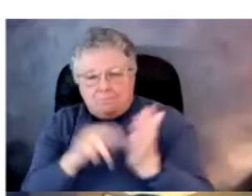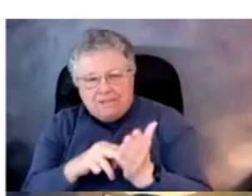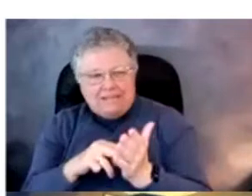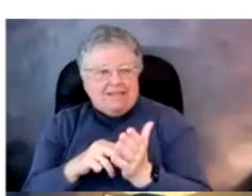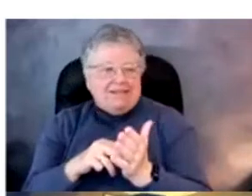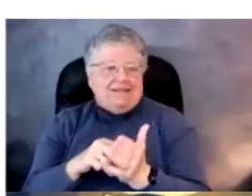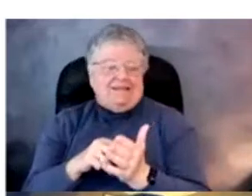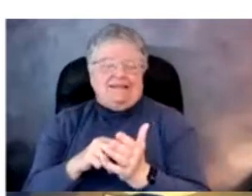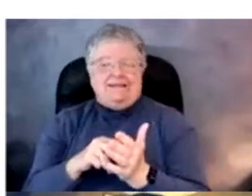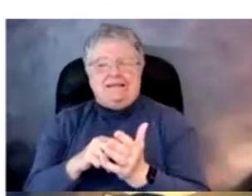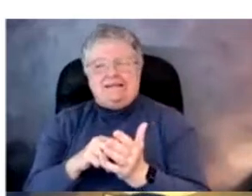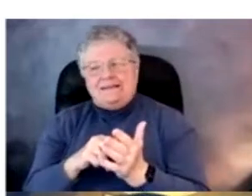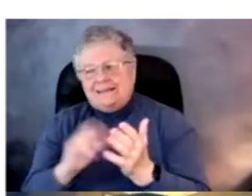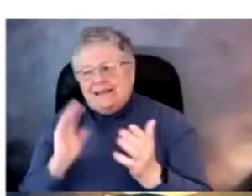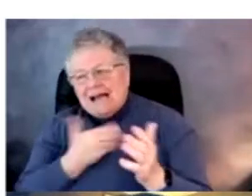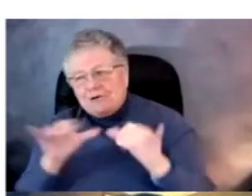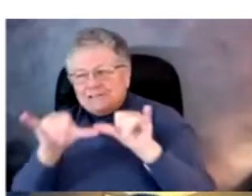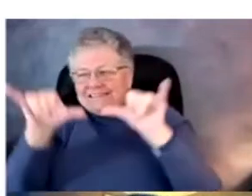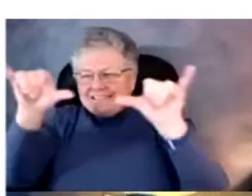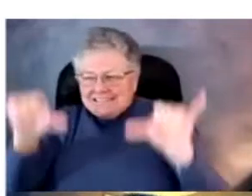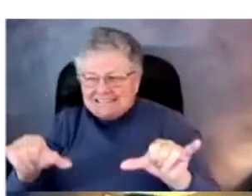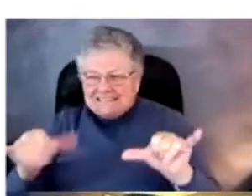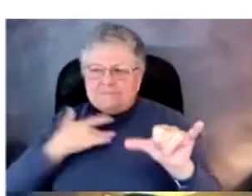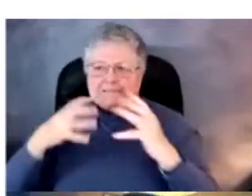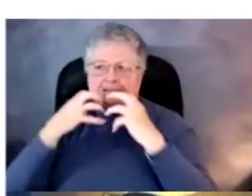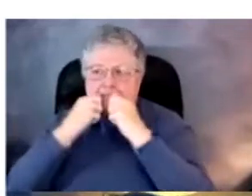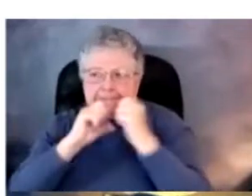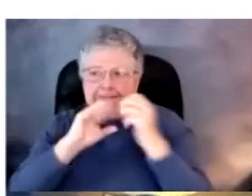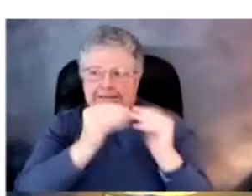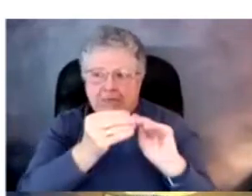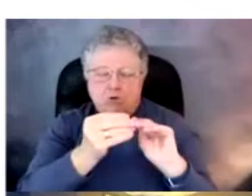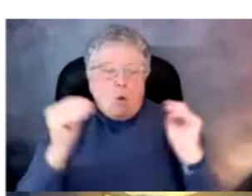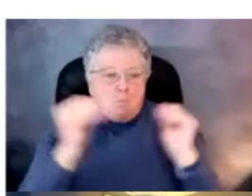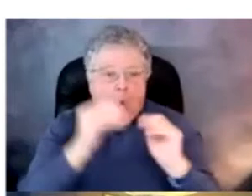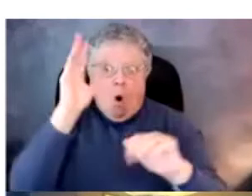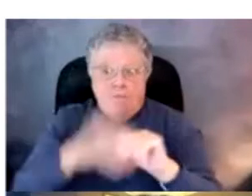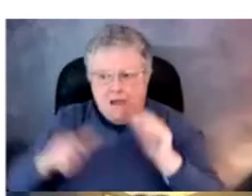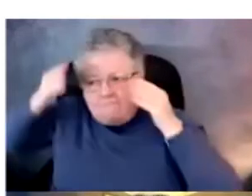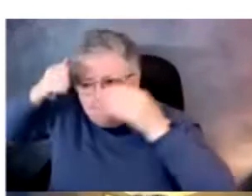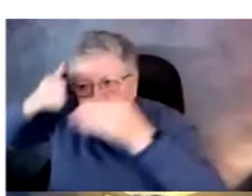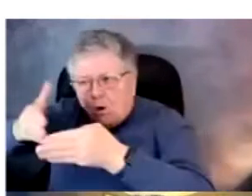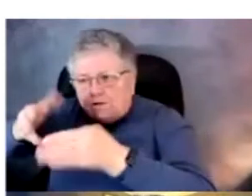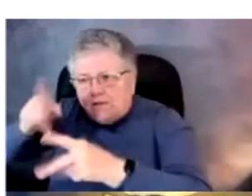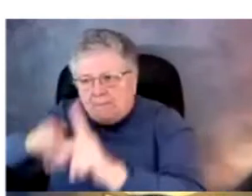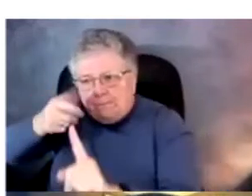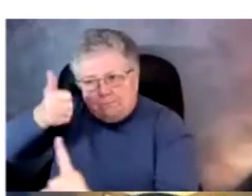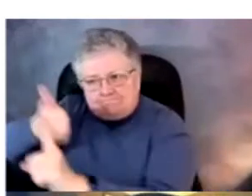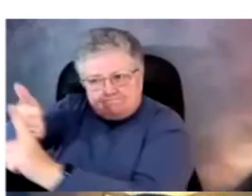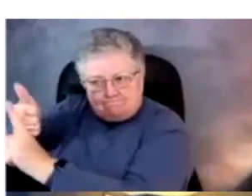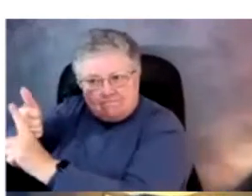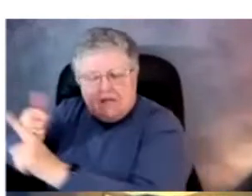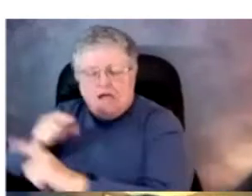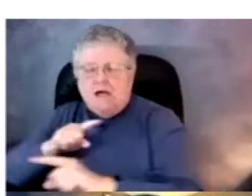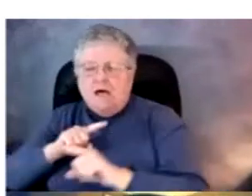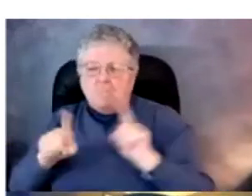a broader system that values numbers over people. But that is a little bit